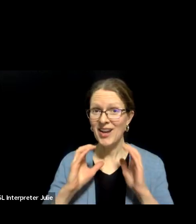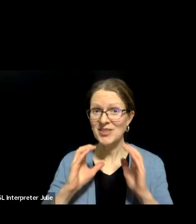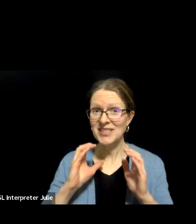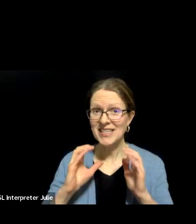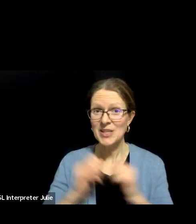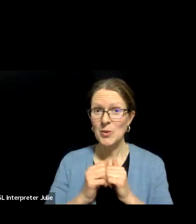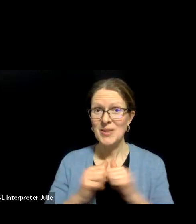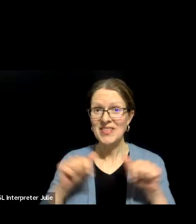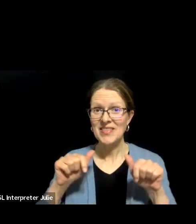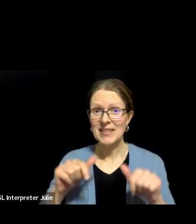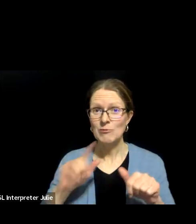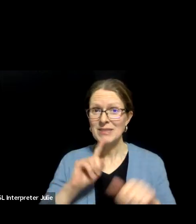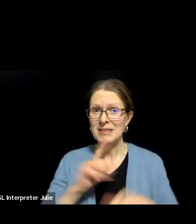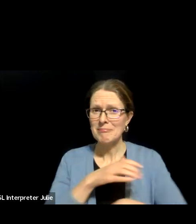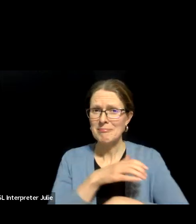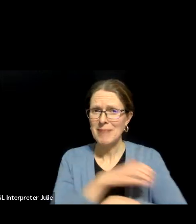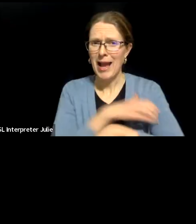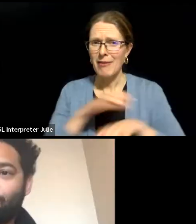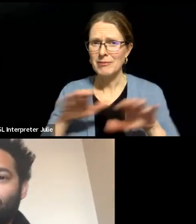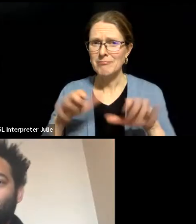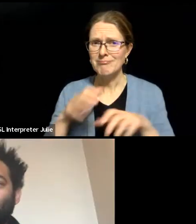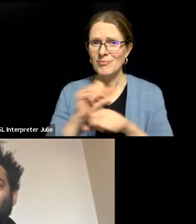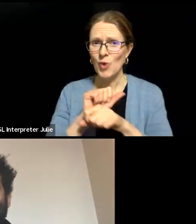very powerful body of work.